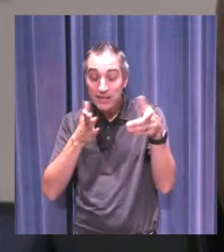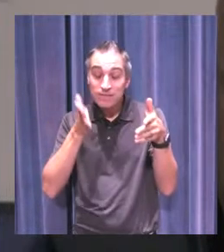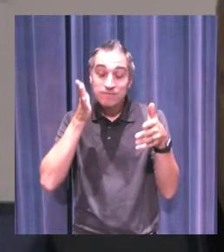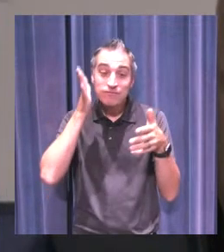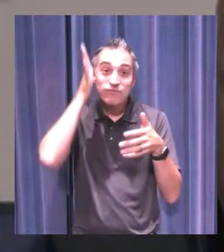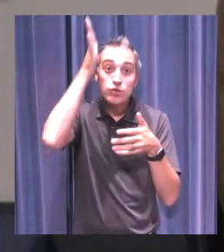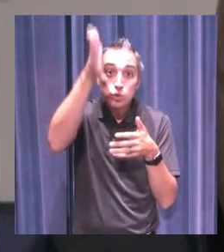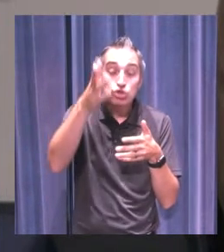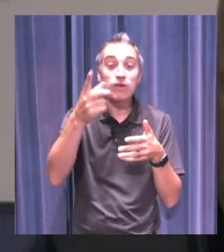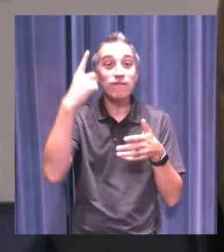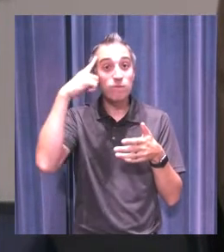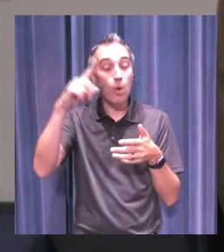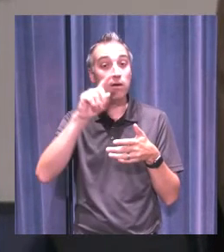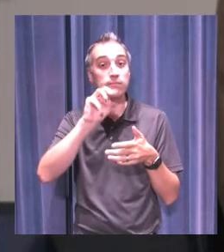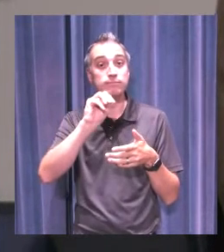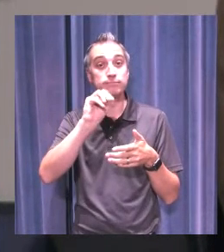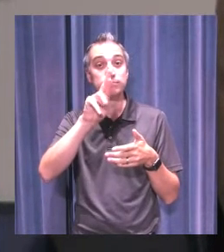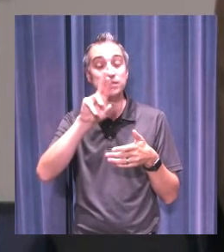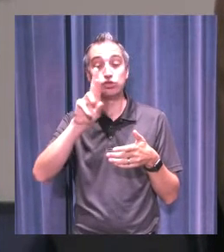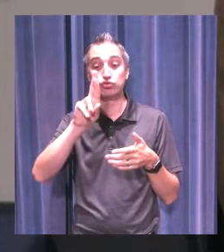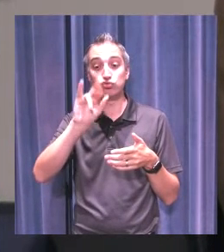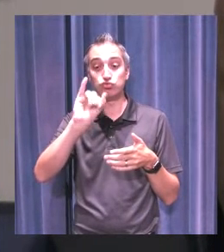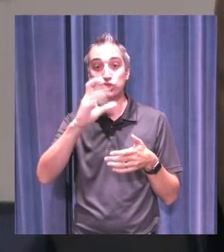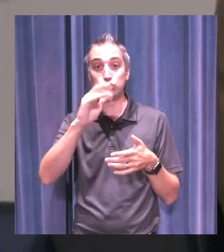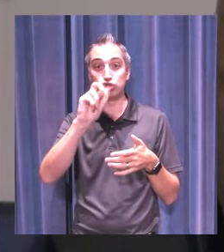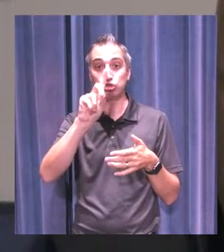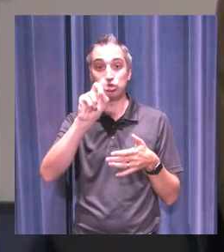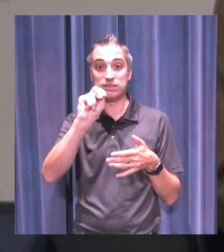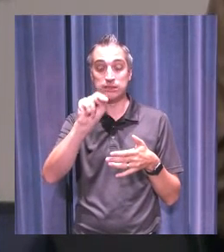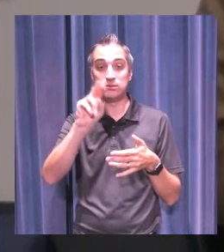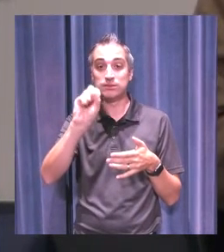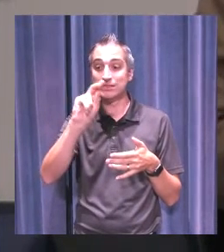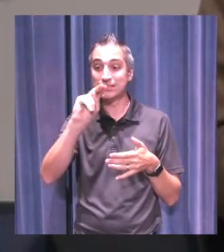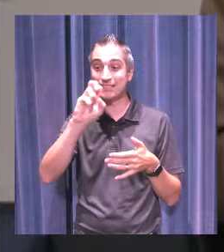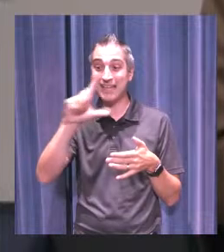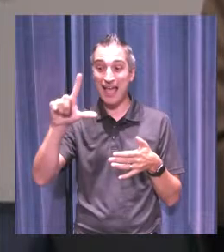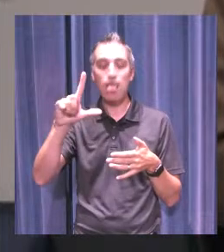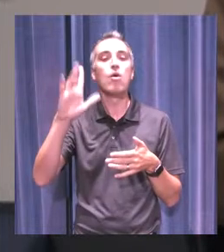Snell to act as the permanent president, a separate agreement would be entered into.